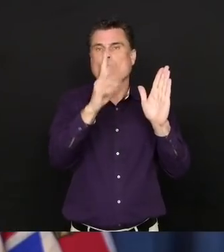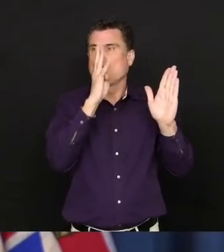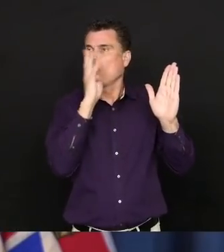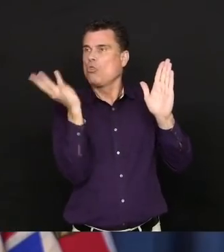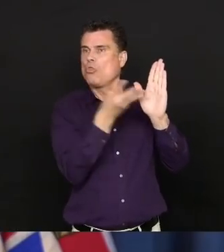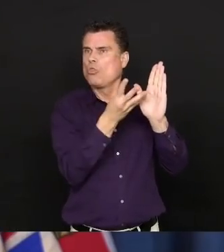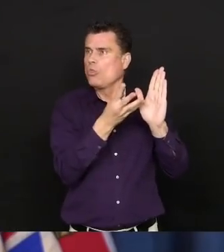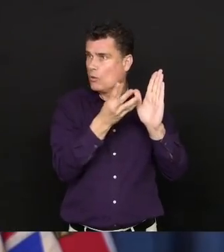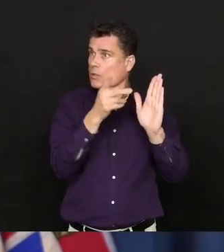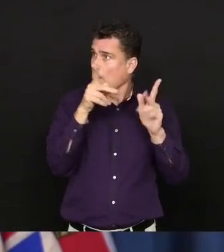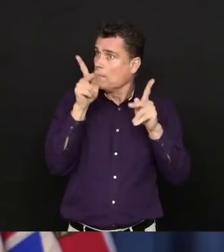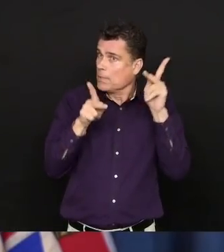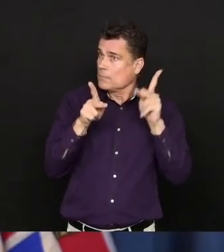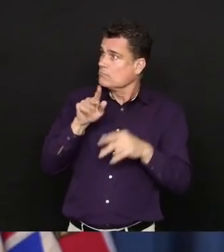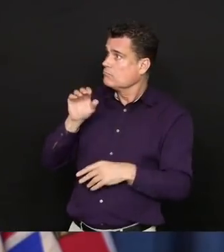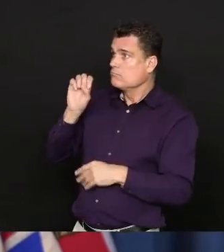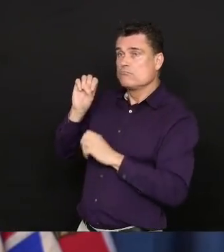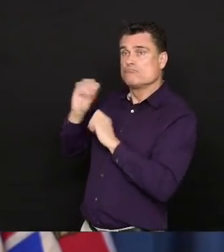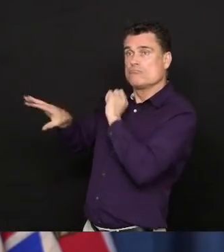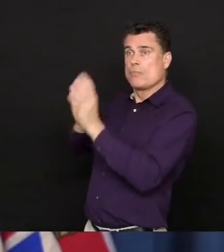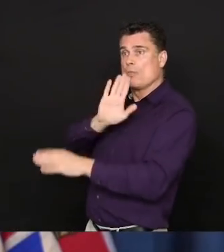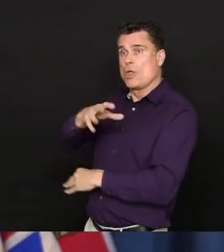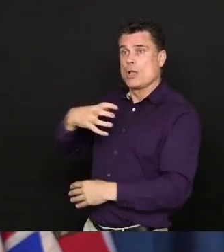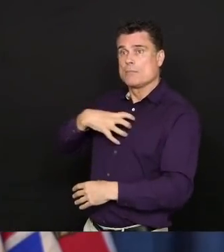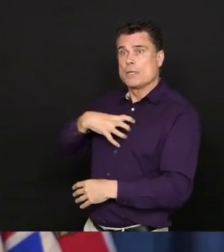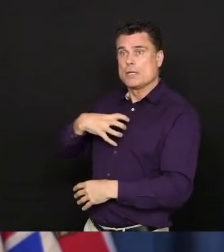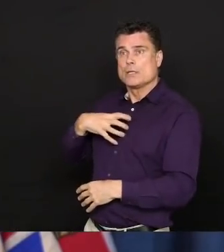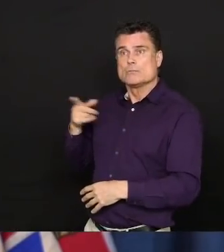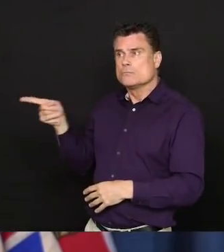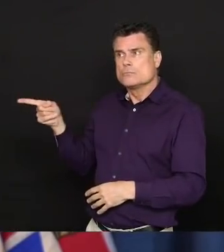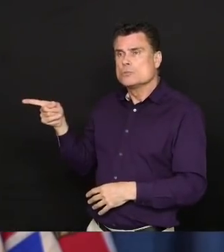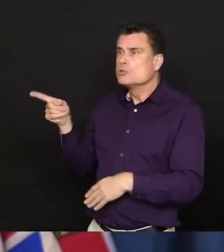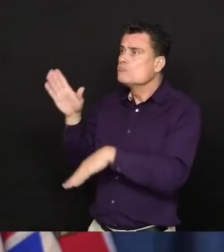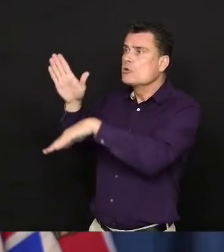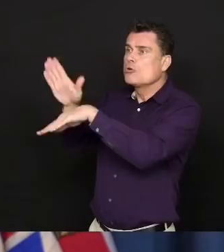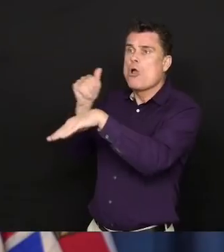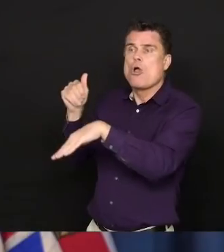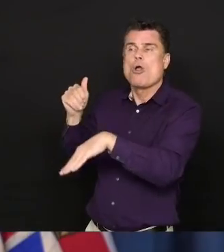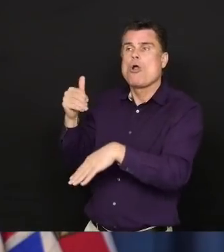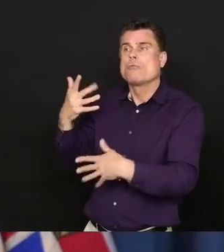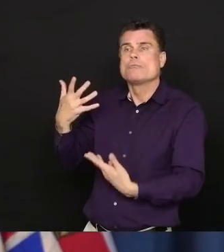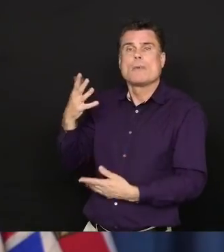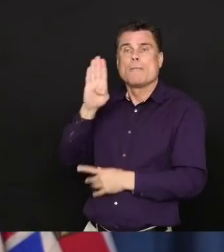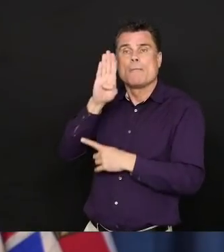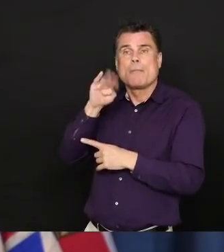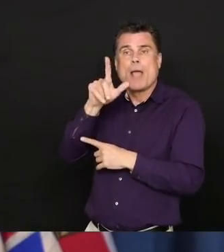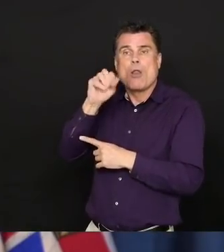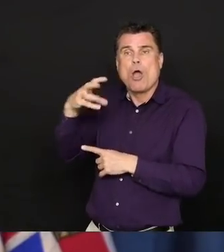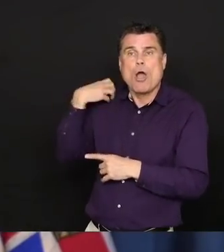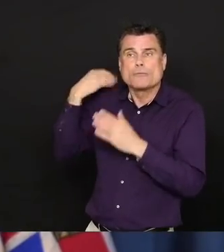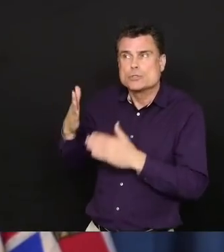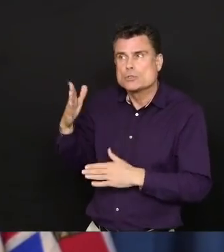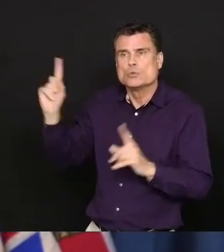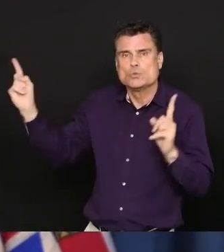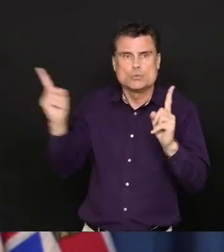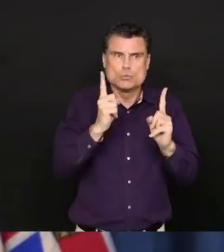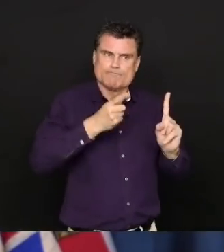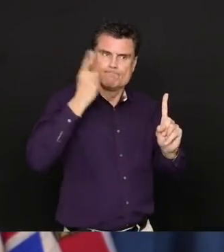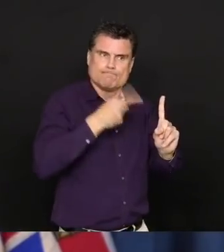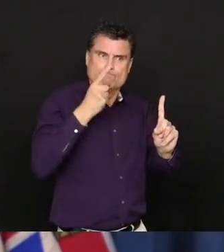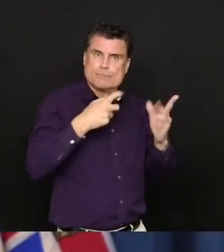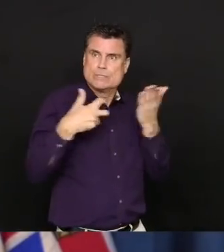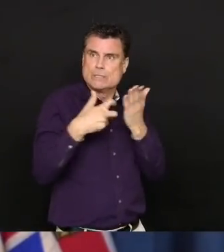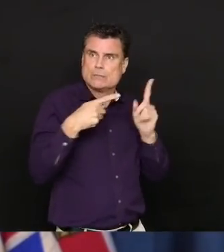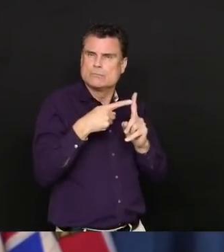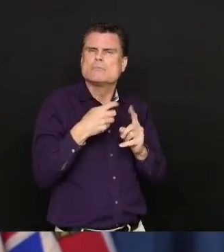prepared to go at this point to enforce? Well, there's a couple of different areas of